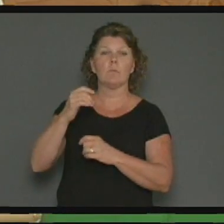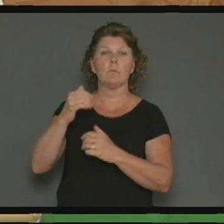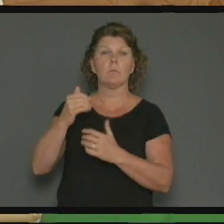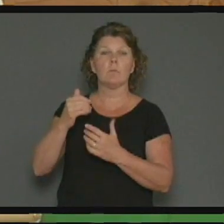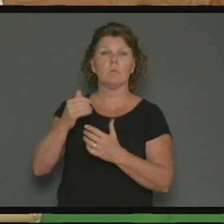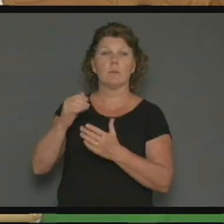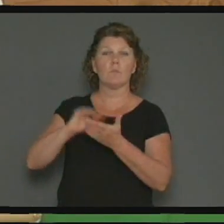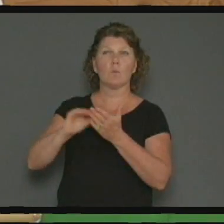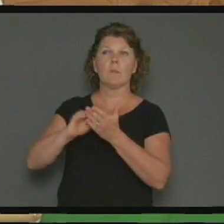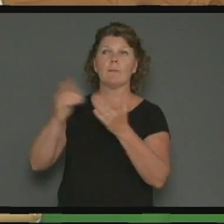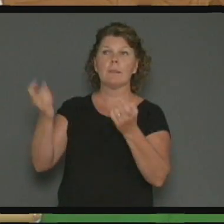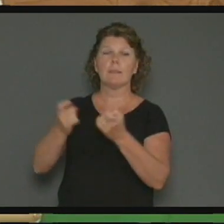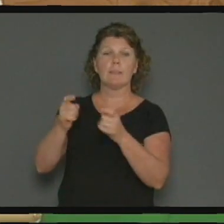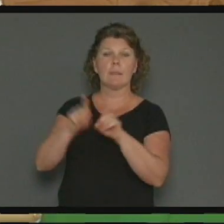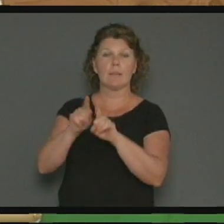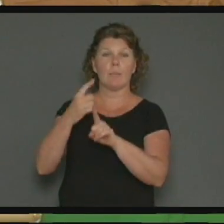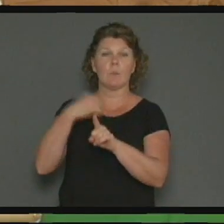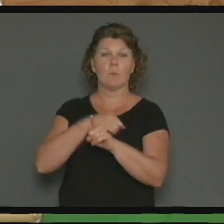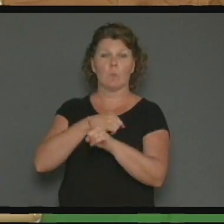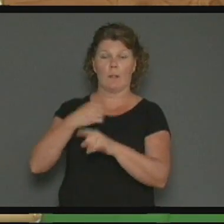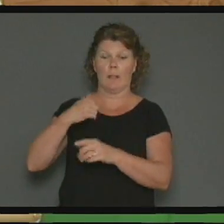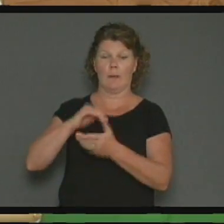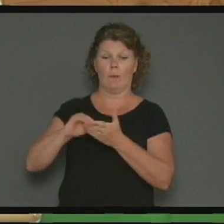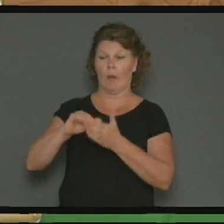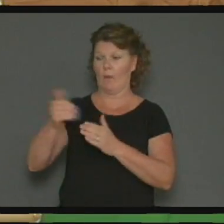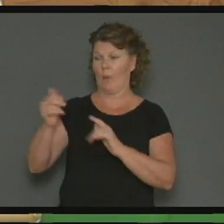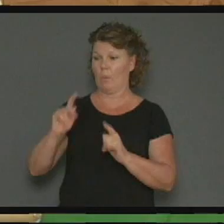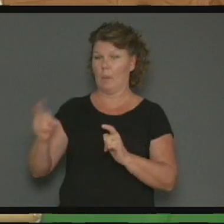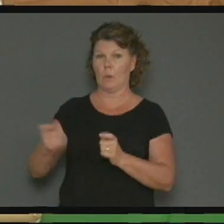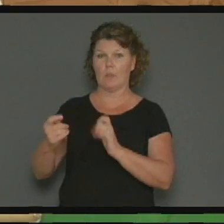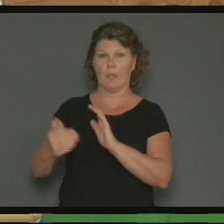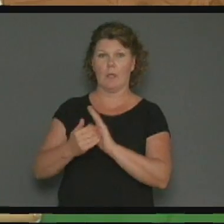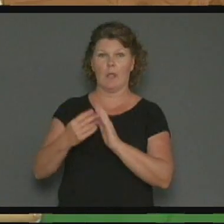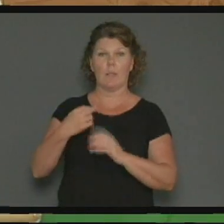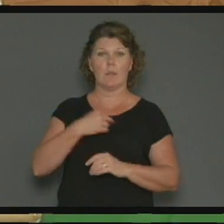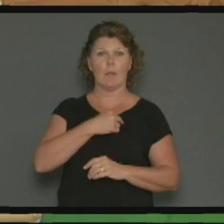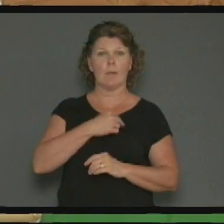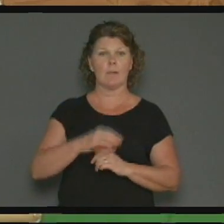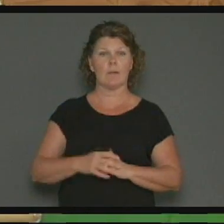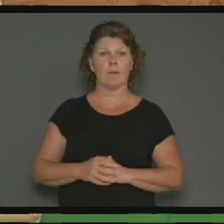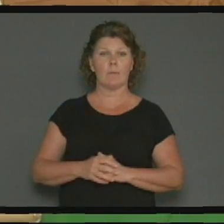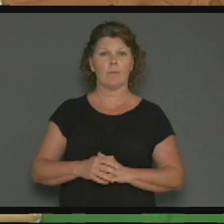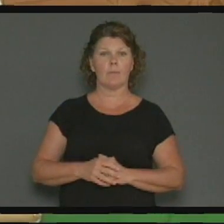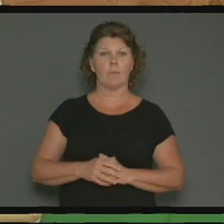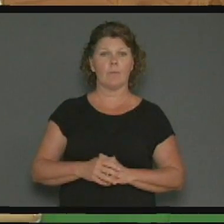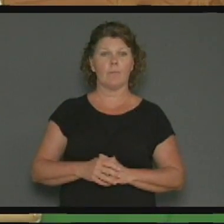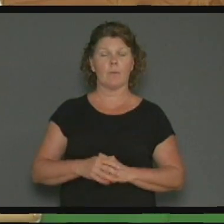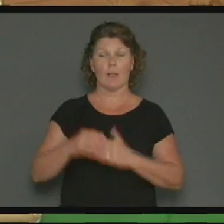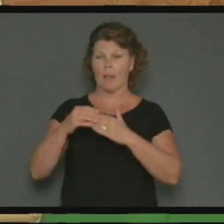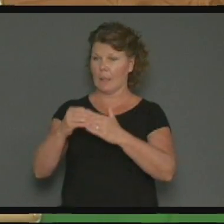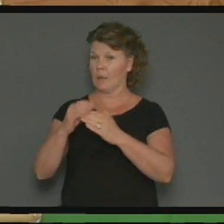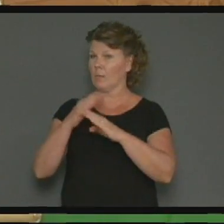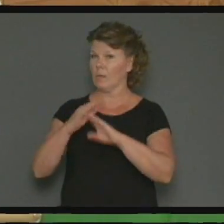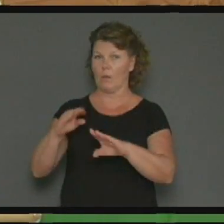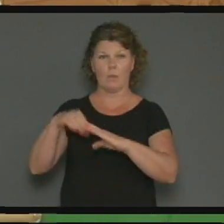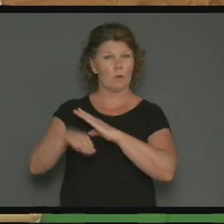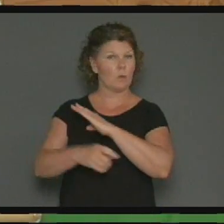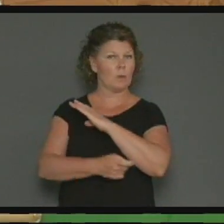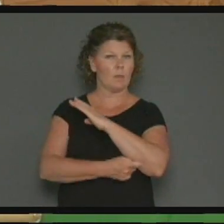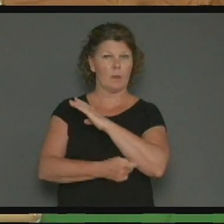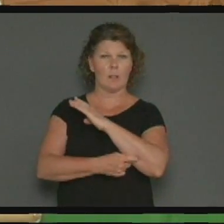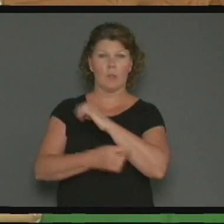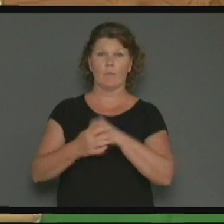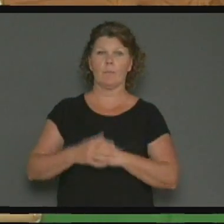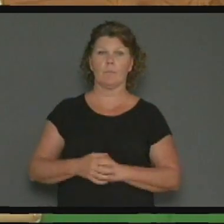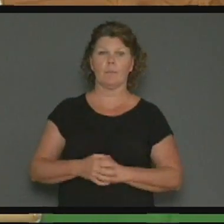forgive us our sins, for we ourselves forgive everyone who is indebted to us, and lead us not into